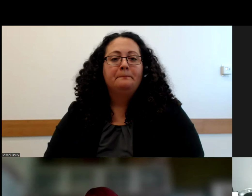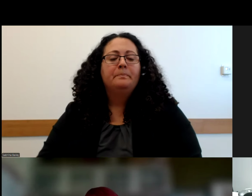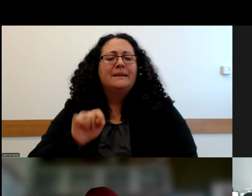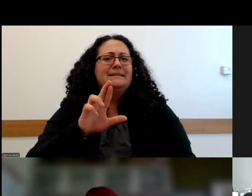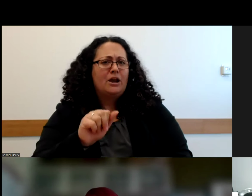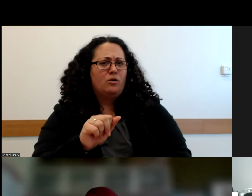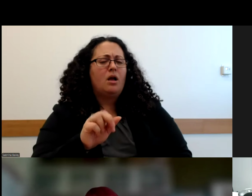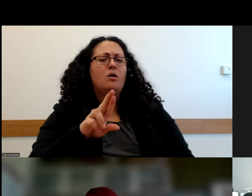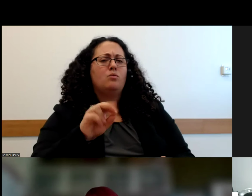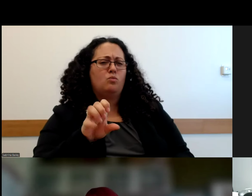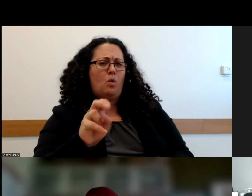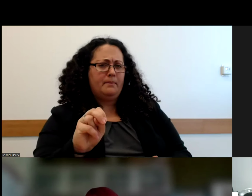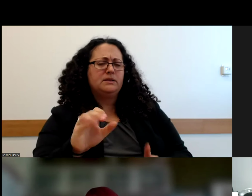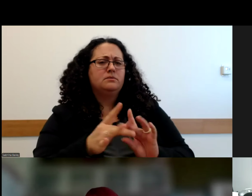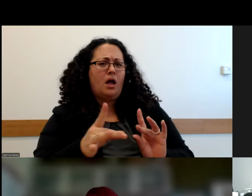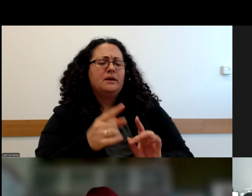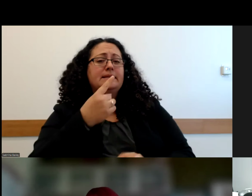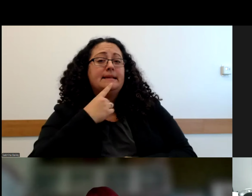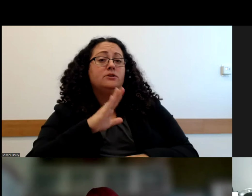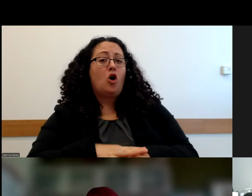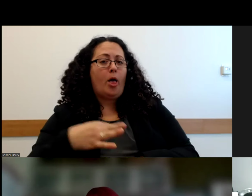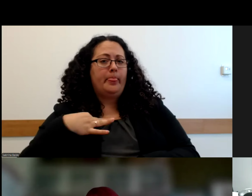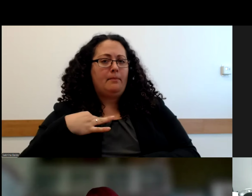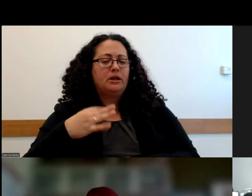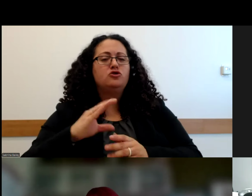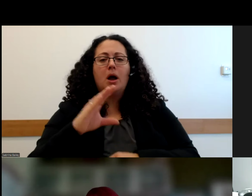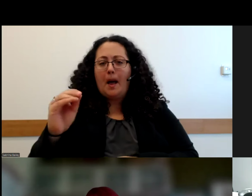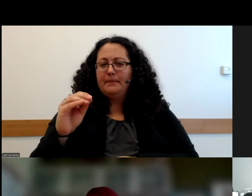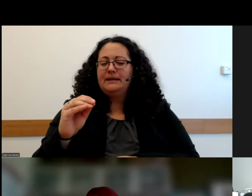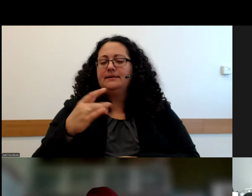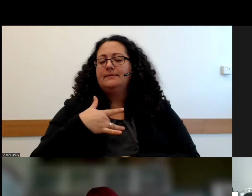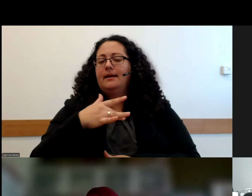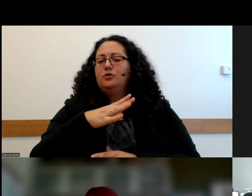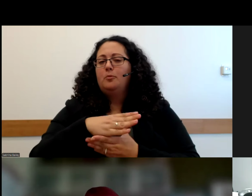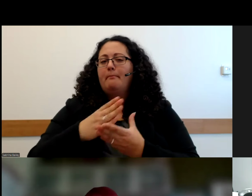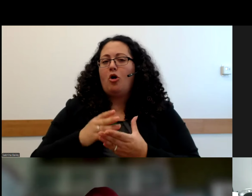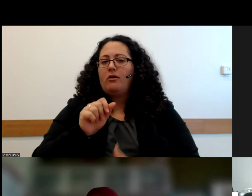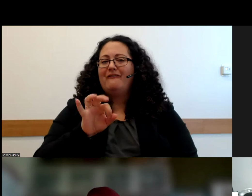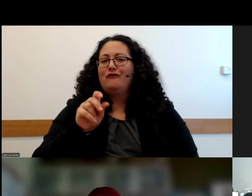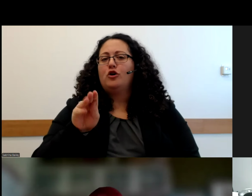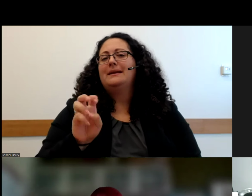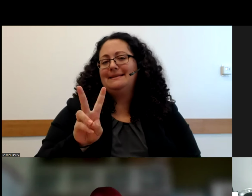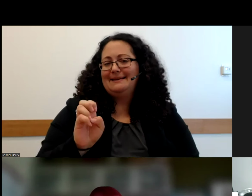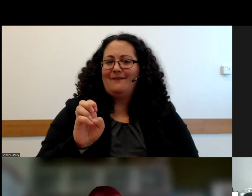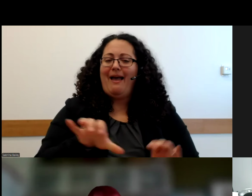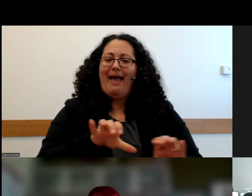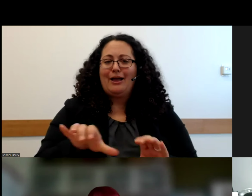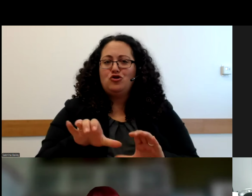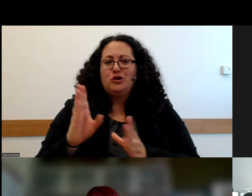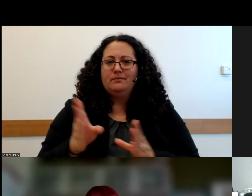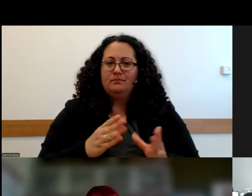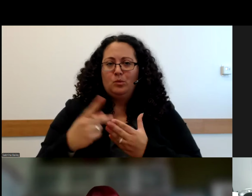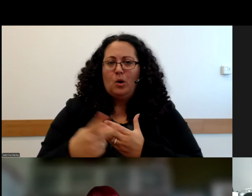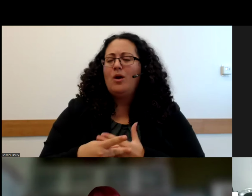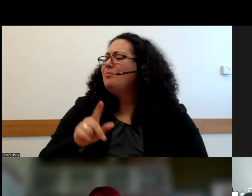Robin, one commenter says, on the application, companies do it as part of their affirmative action program. Affirmative